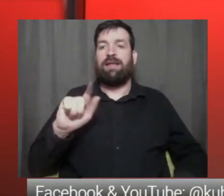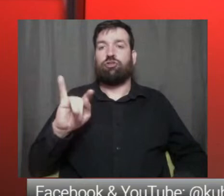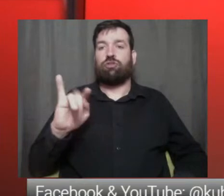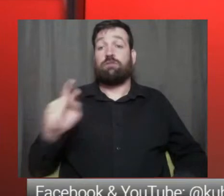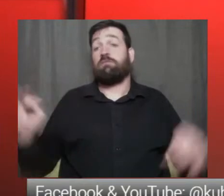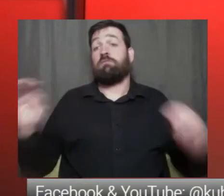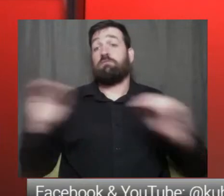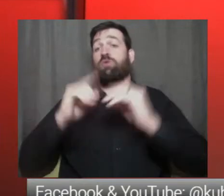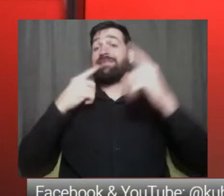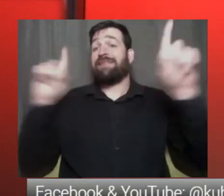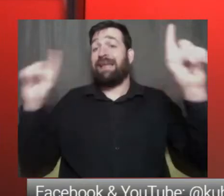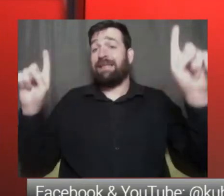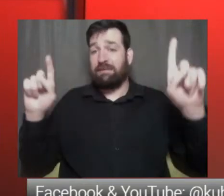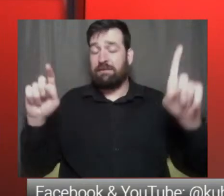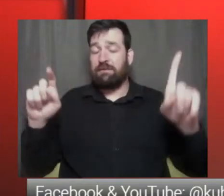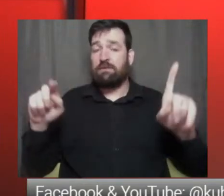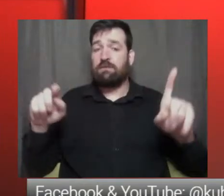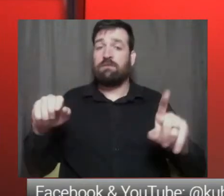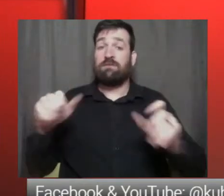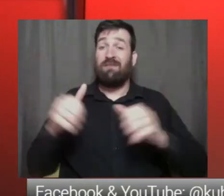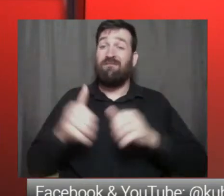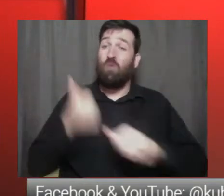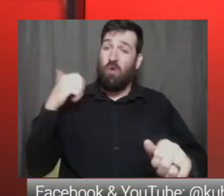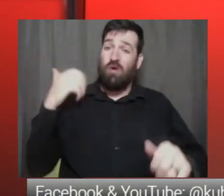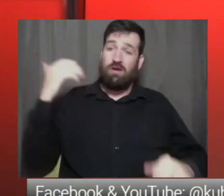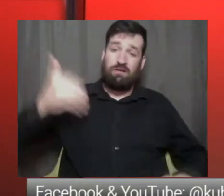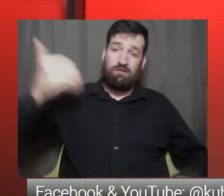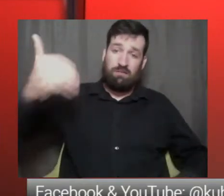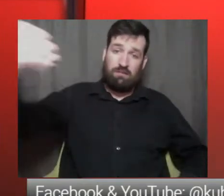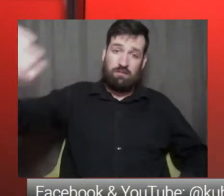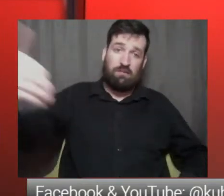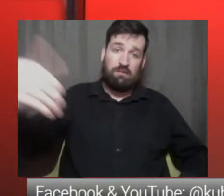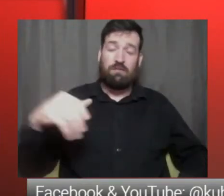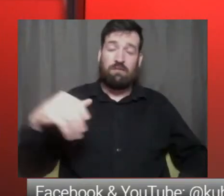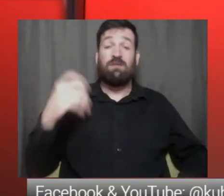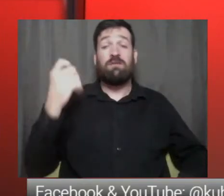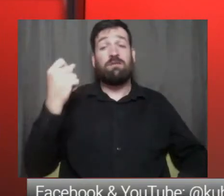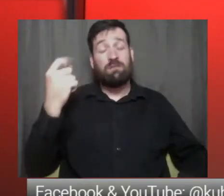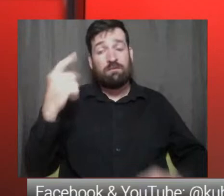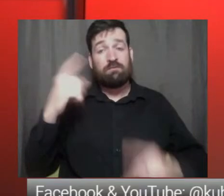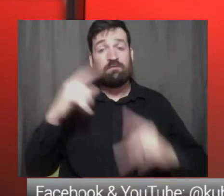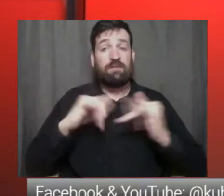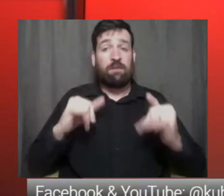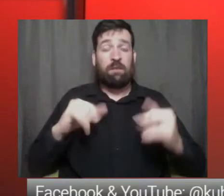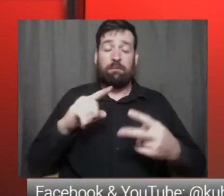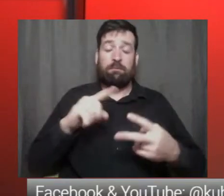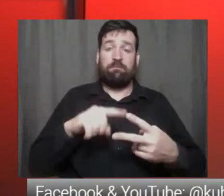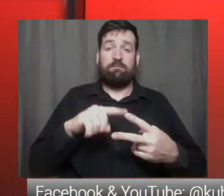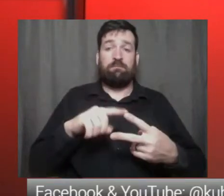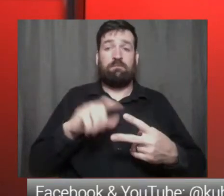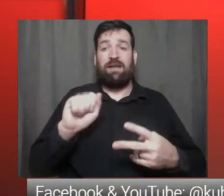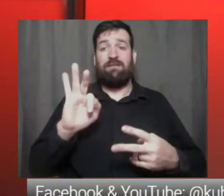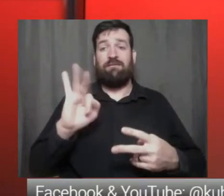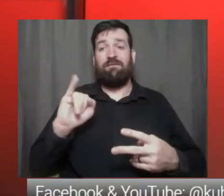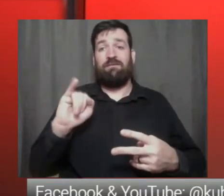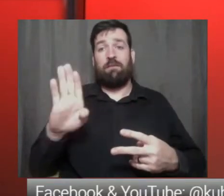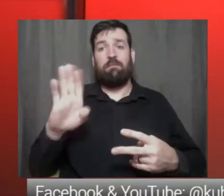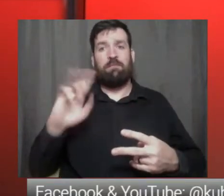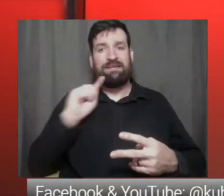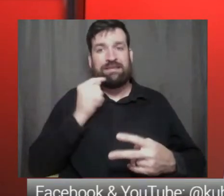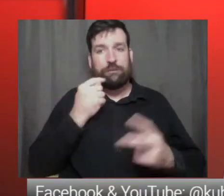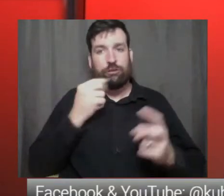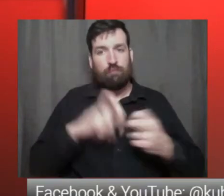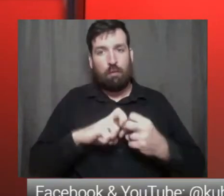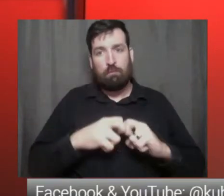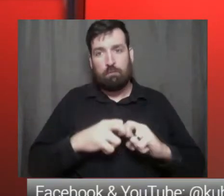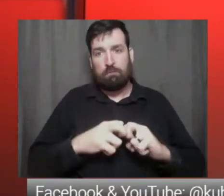freedom from that atrial flutter in the future. But at the same time, atrial fibrillation is a big problem too. So I think it depends on what the